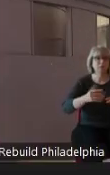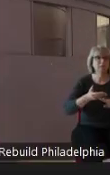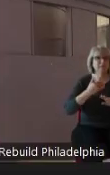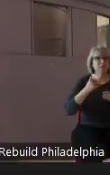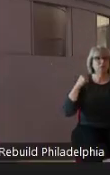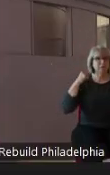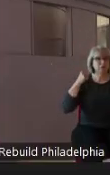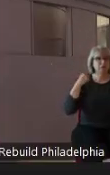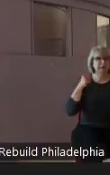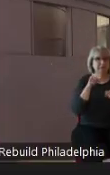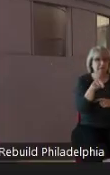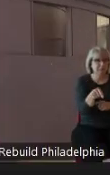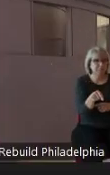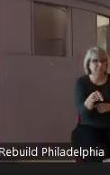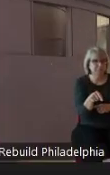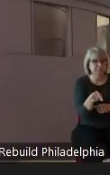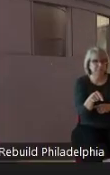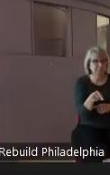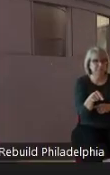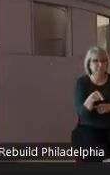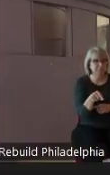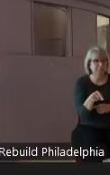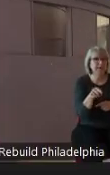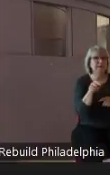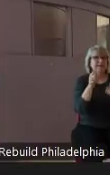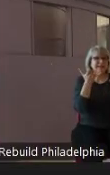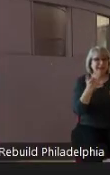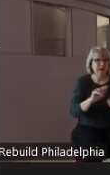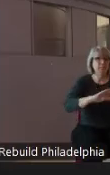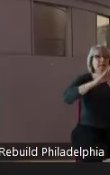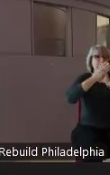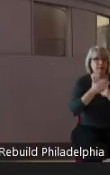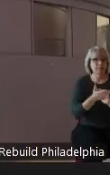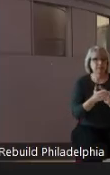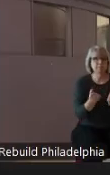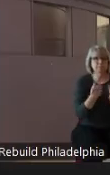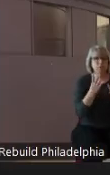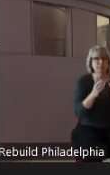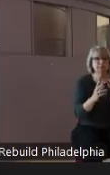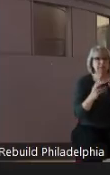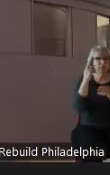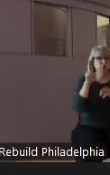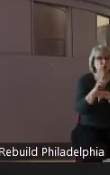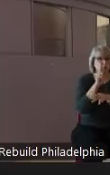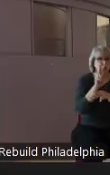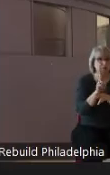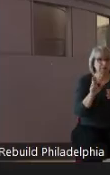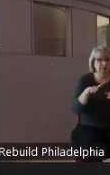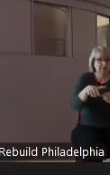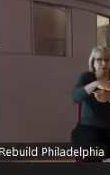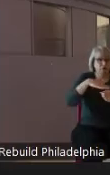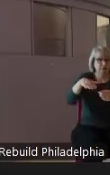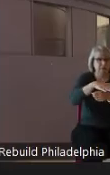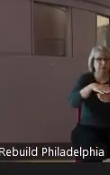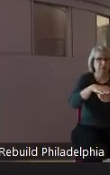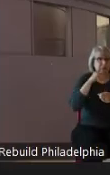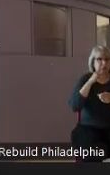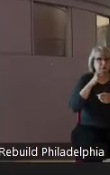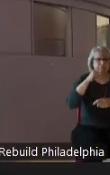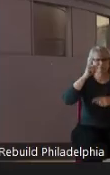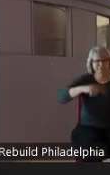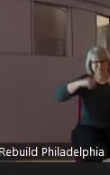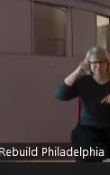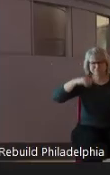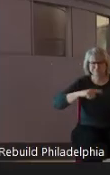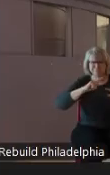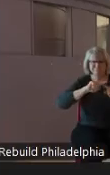gymnasium in the existing facility was and turning it into a multi-purpose gathering space that can be used for a wide